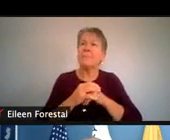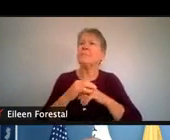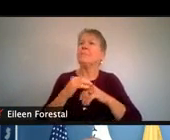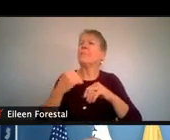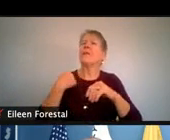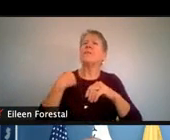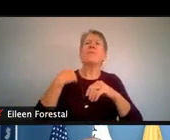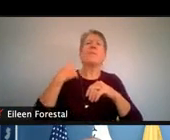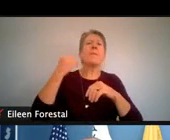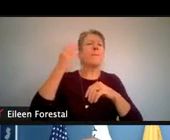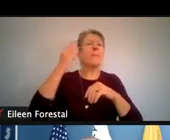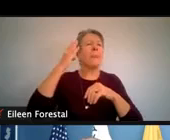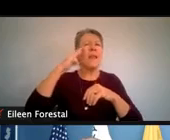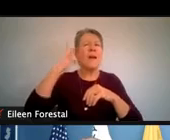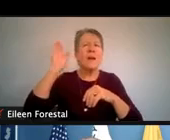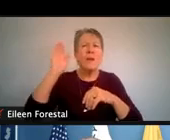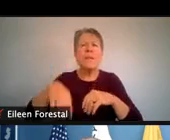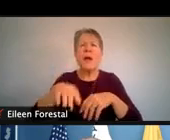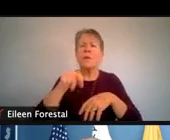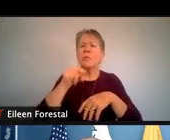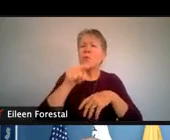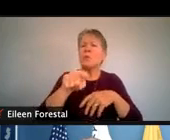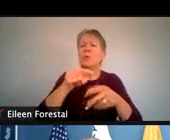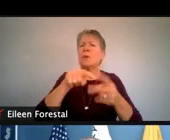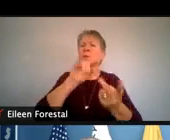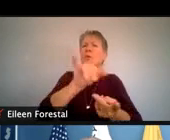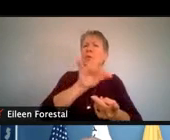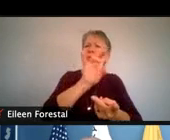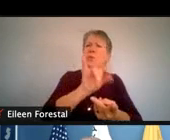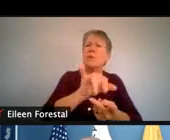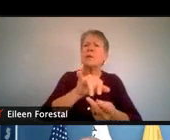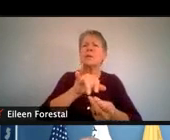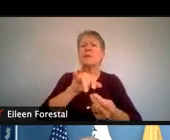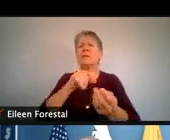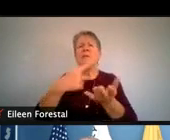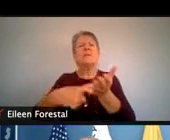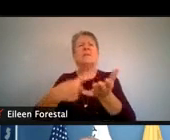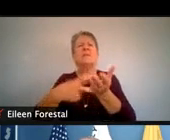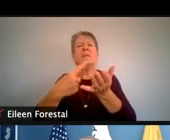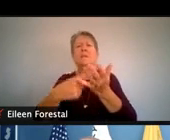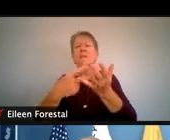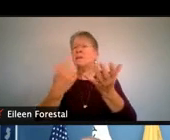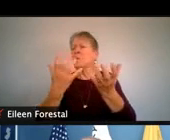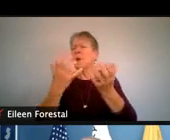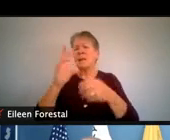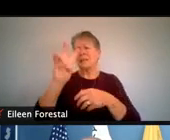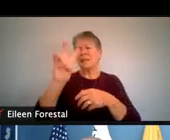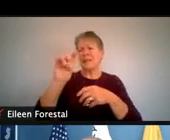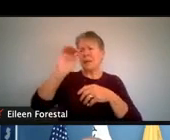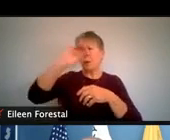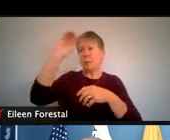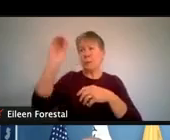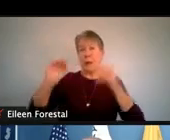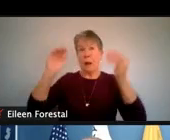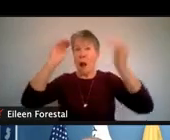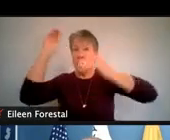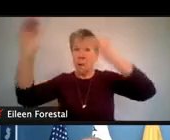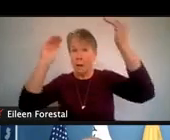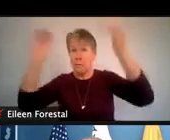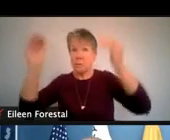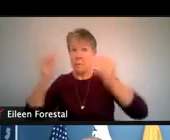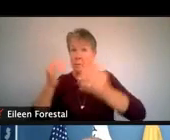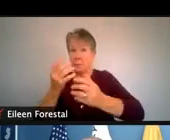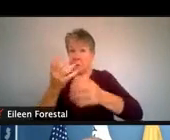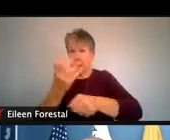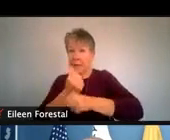and Judy have talked a lot about the 70% goal, and it's gonna, you're gonna try to get the word out on